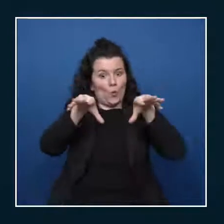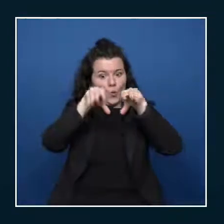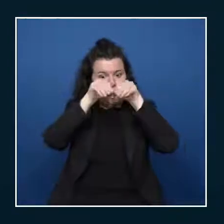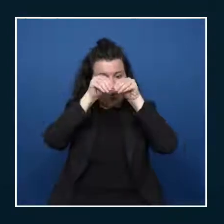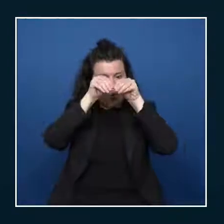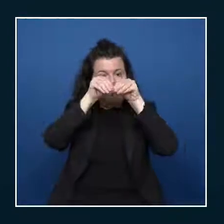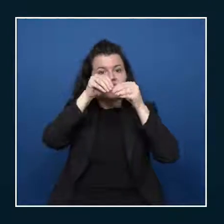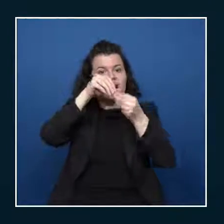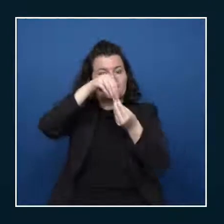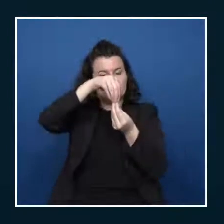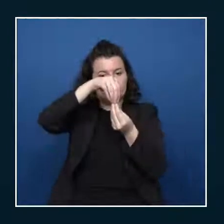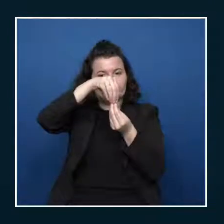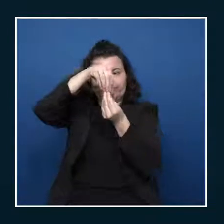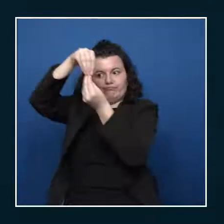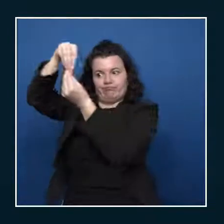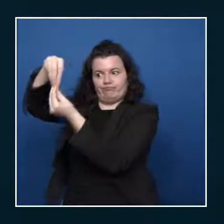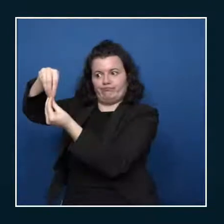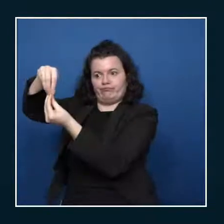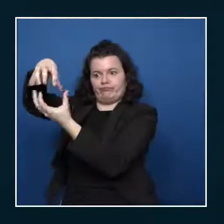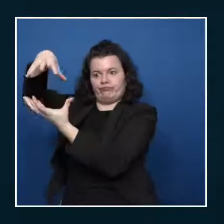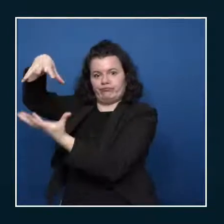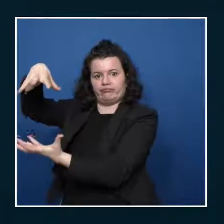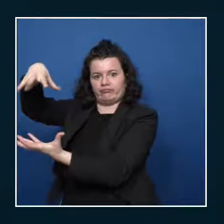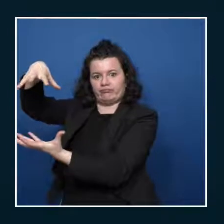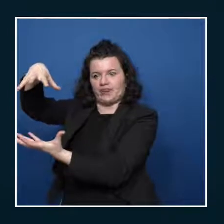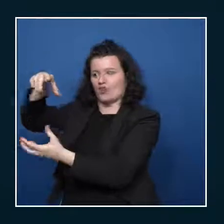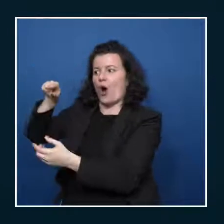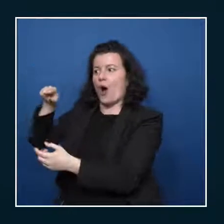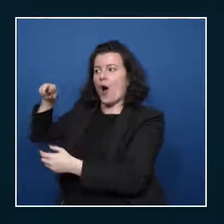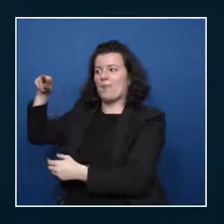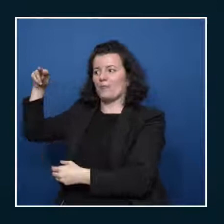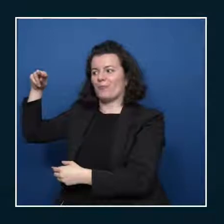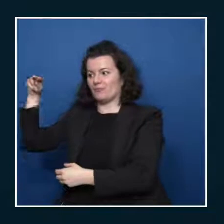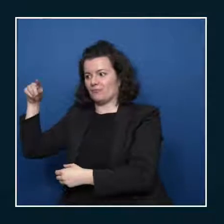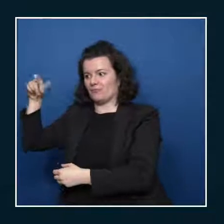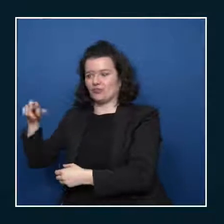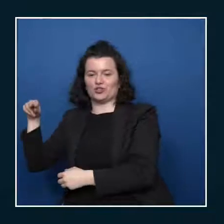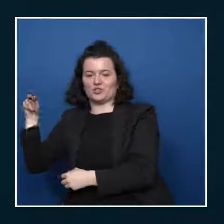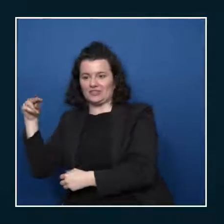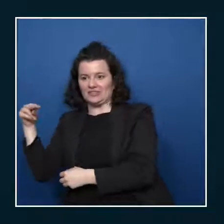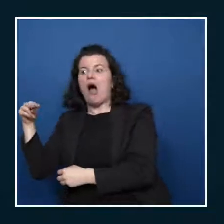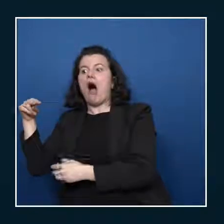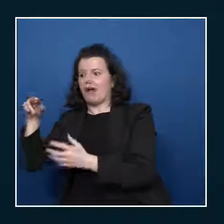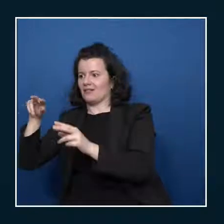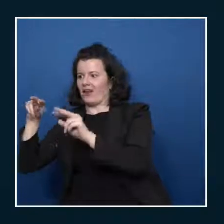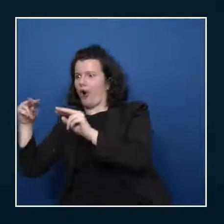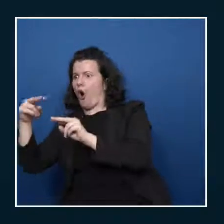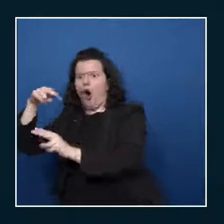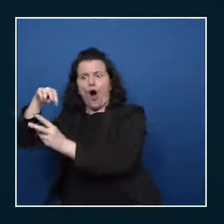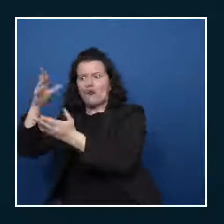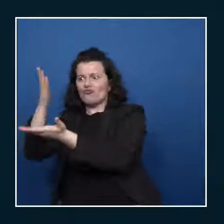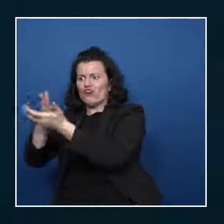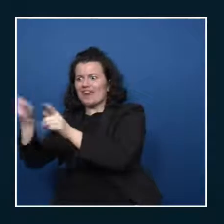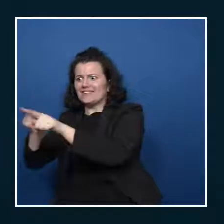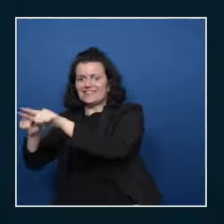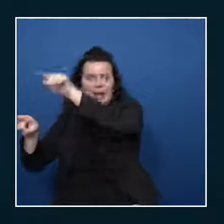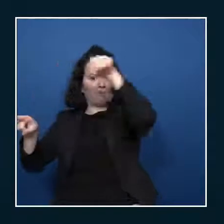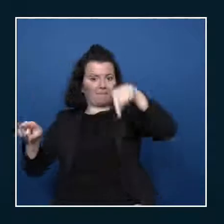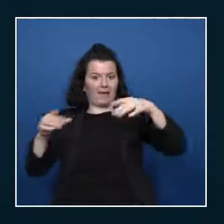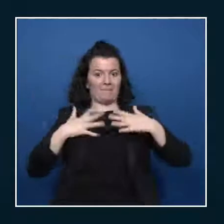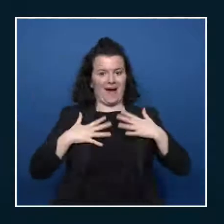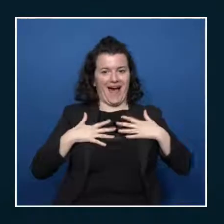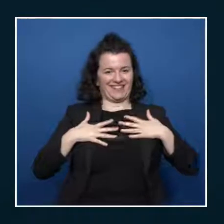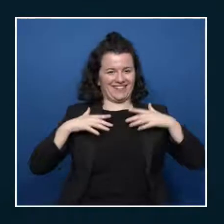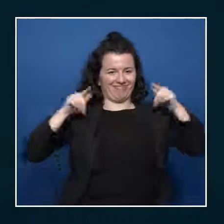to wherever the other person is. And it worked really well. It's just you had to have like $10 million worth of cameras. But other than that, it was fine. So now they're kind